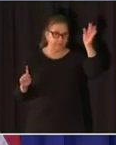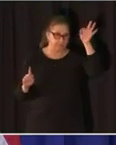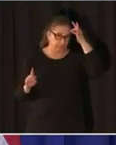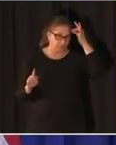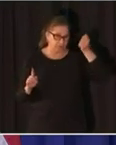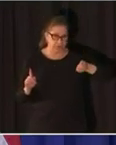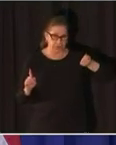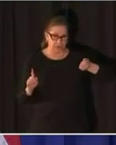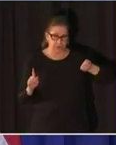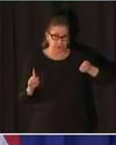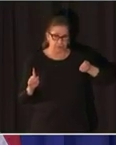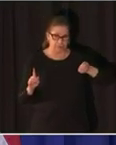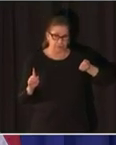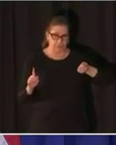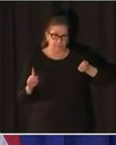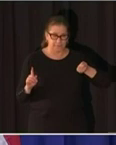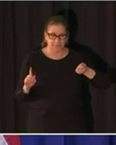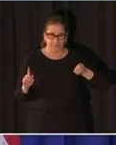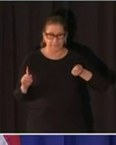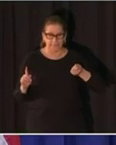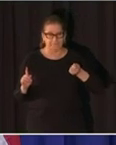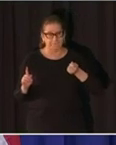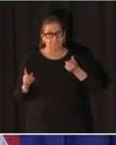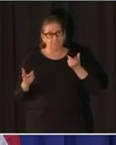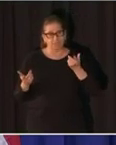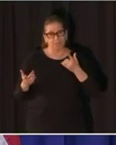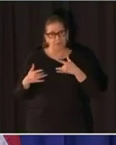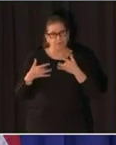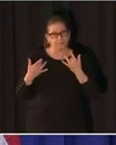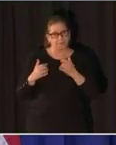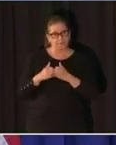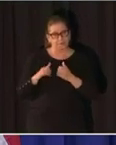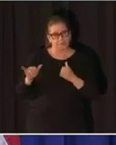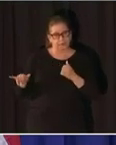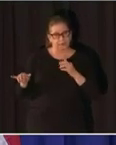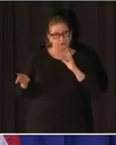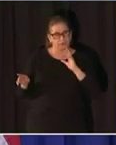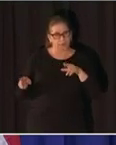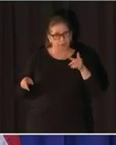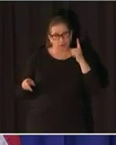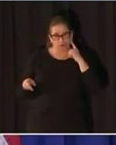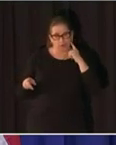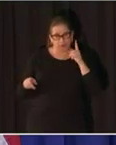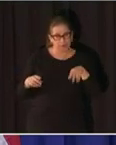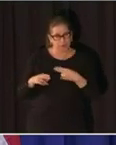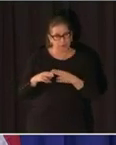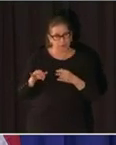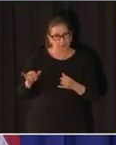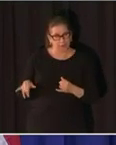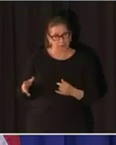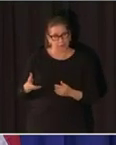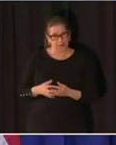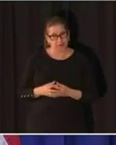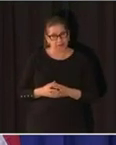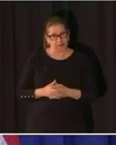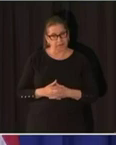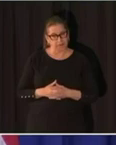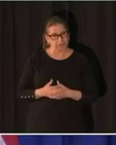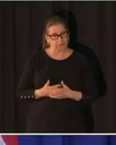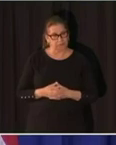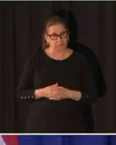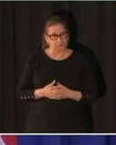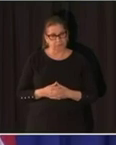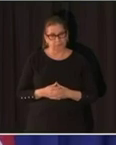visit went? And do you have any observations regarding what DC Department of Corrections told you about that visit? I did